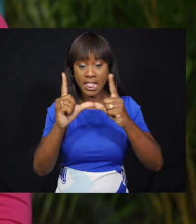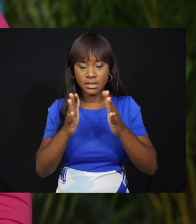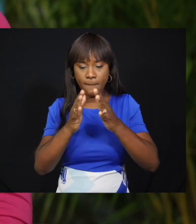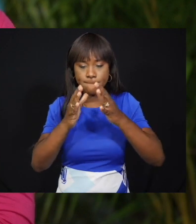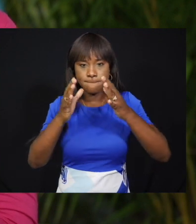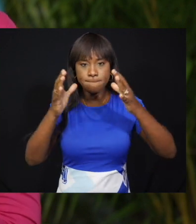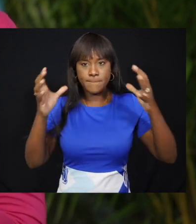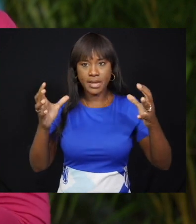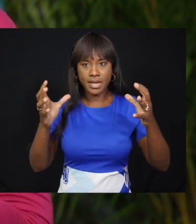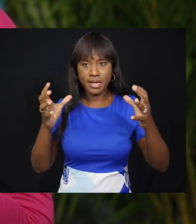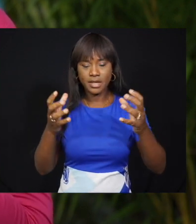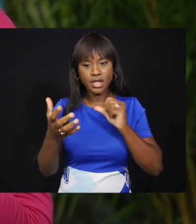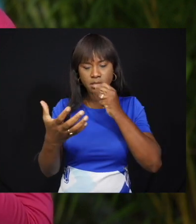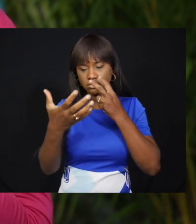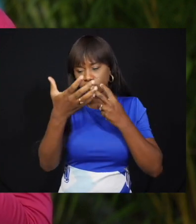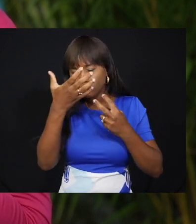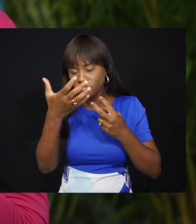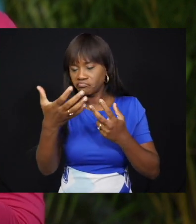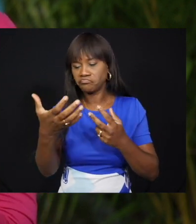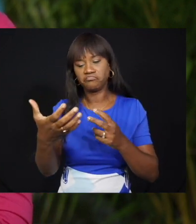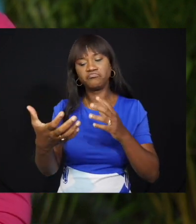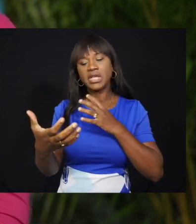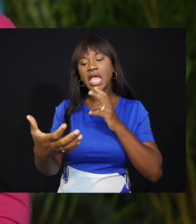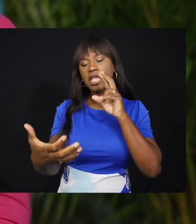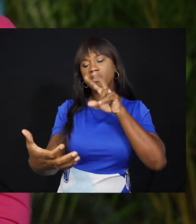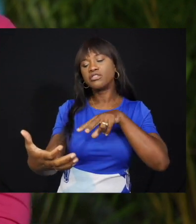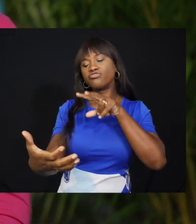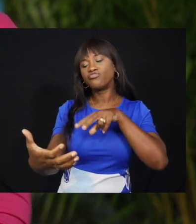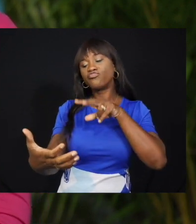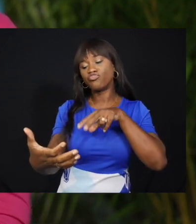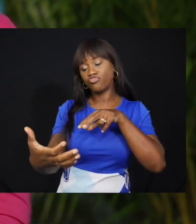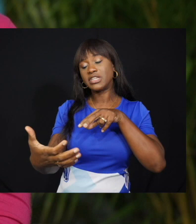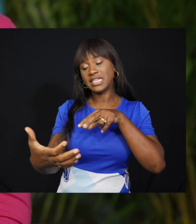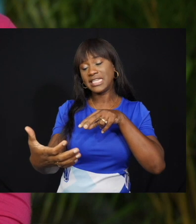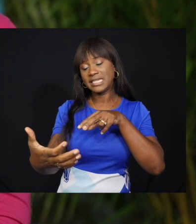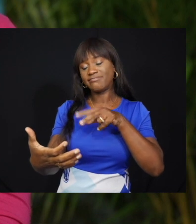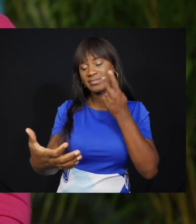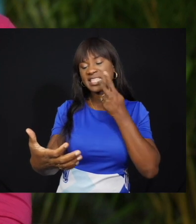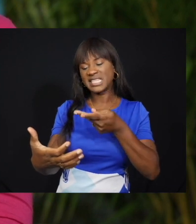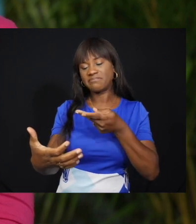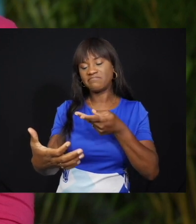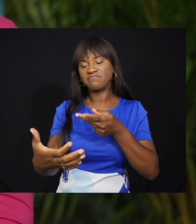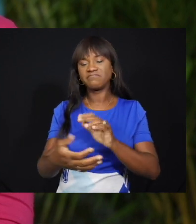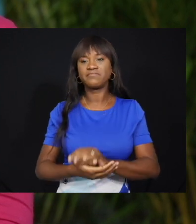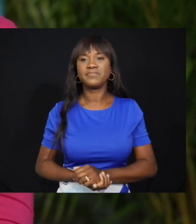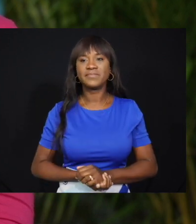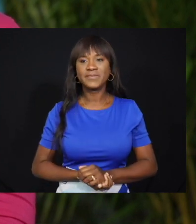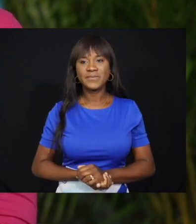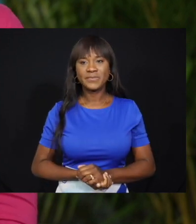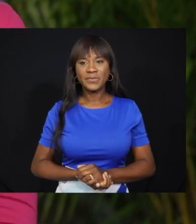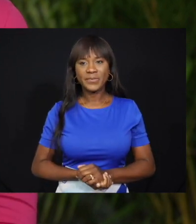print so that I didn't have to do this, but I could read from here and see what I wrote out and why I wrote it out